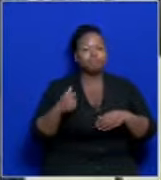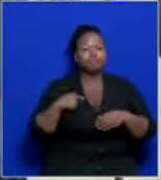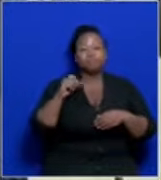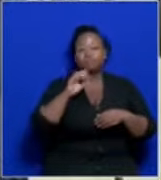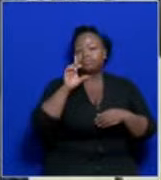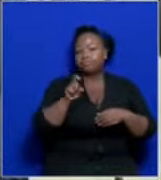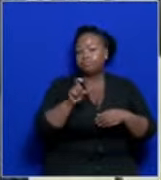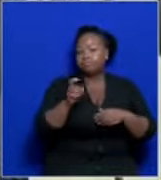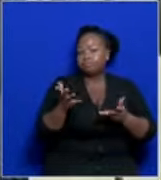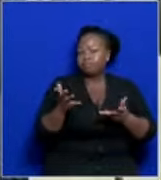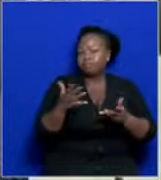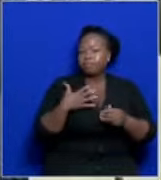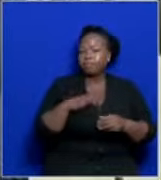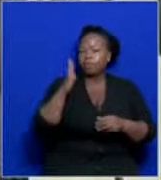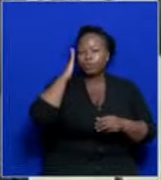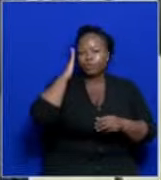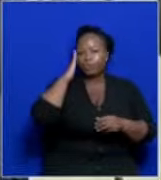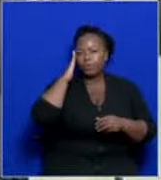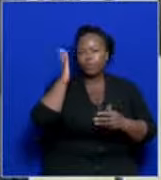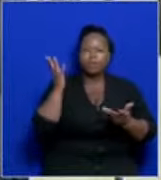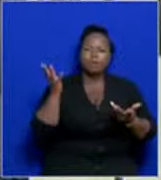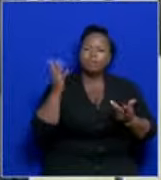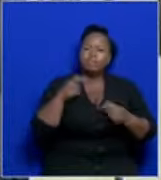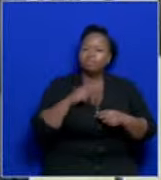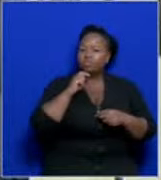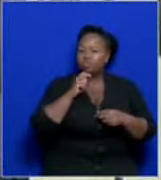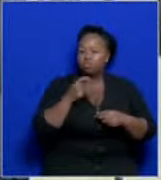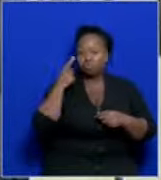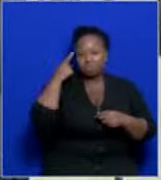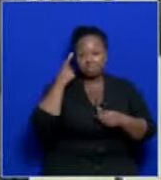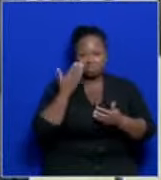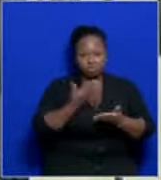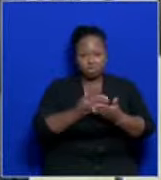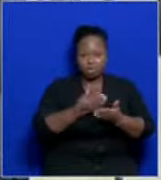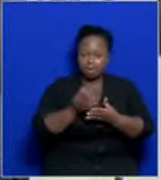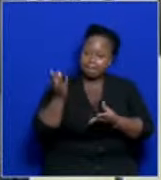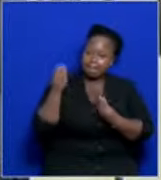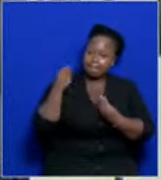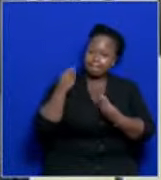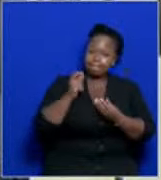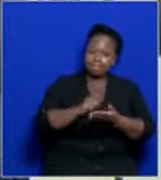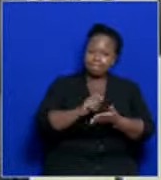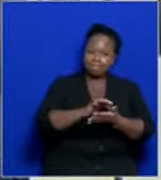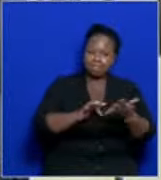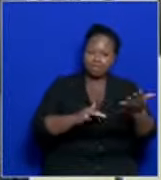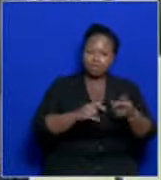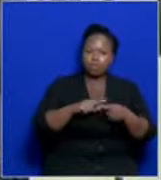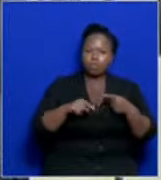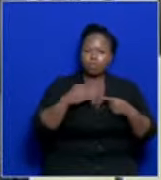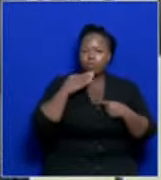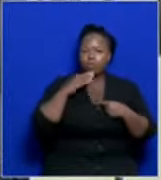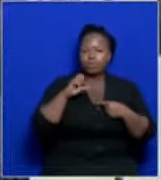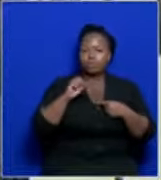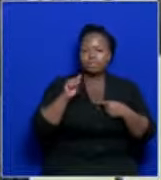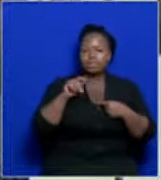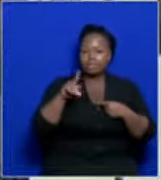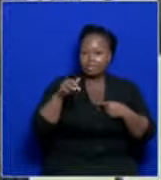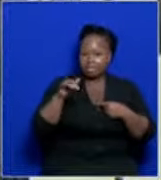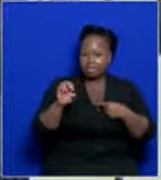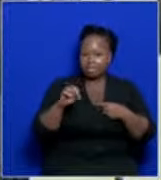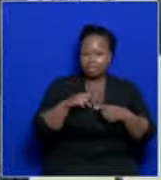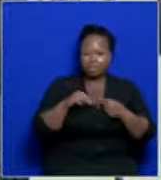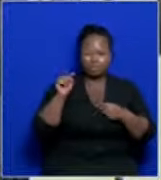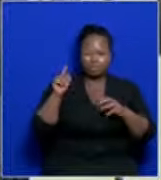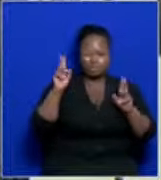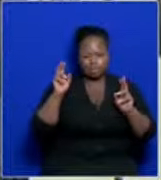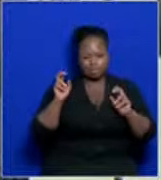was, will you endeavor to obtain a statement from Warrant Officer Saki about these matters for